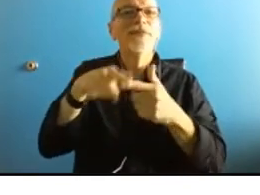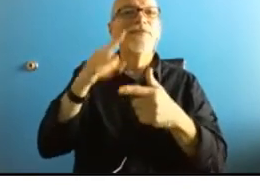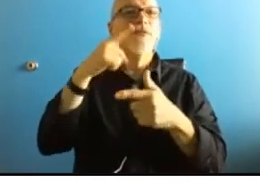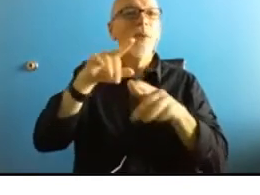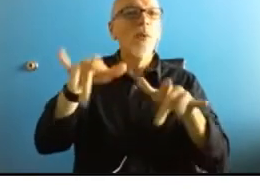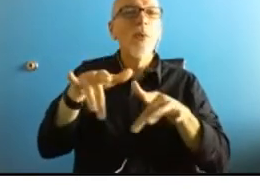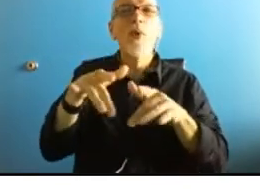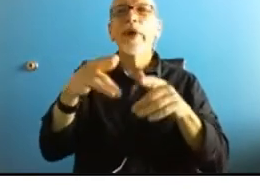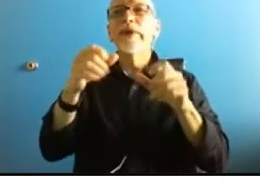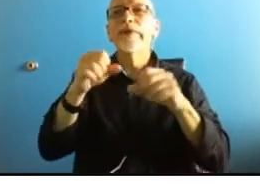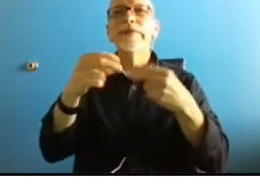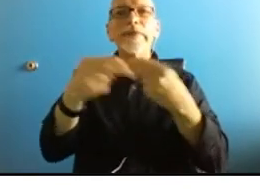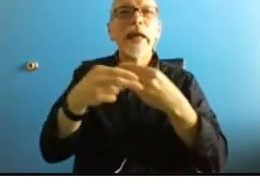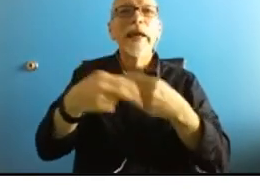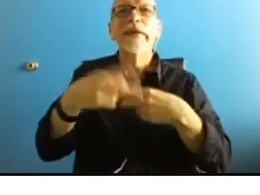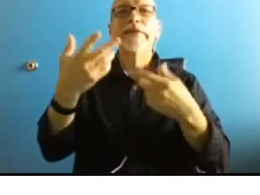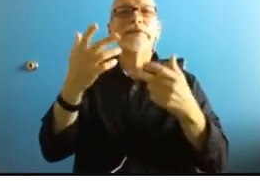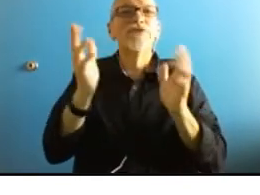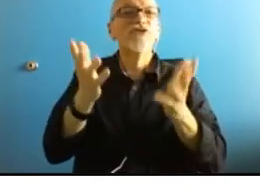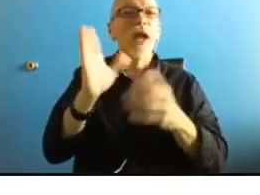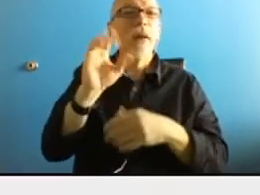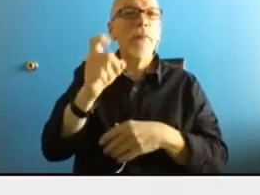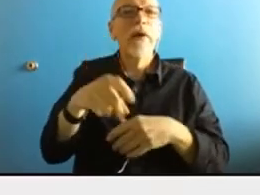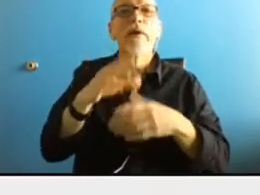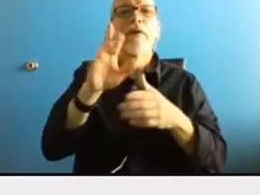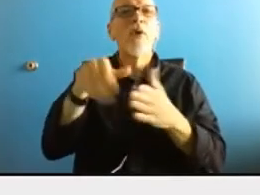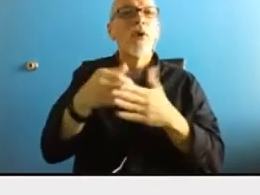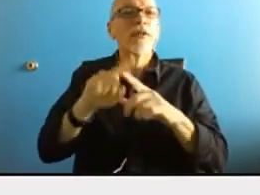chat logs, and all of the resources.